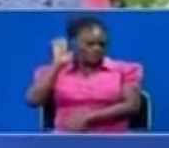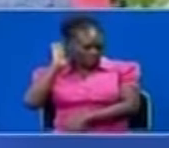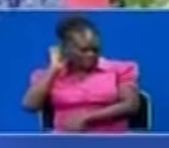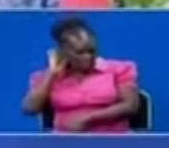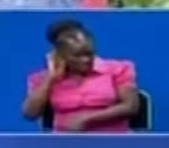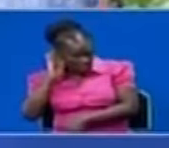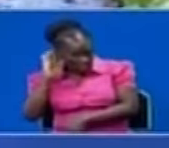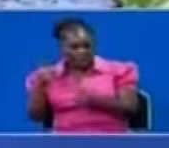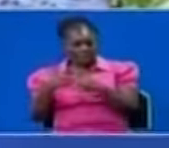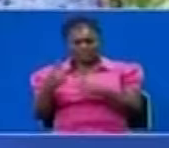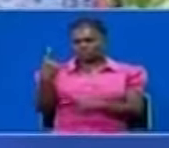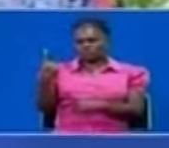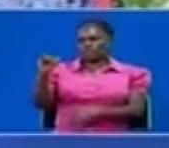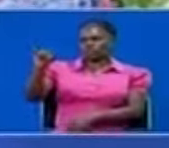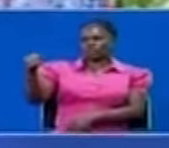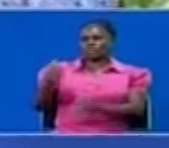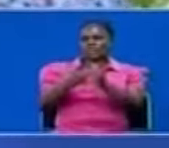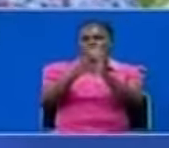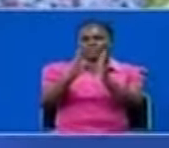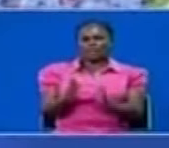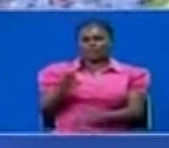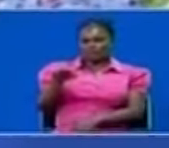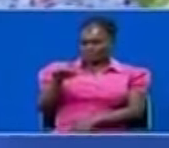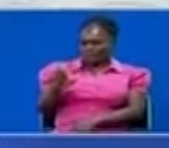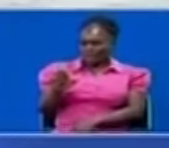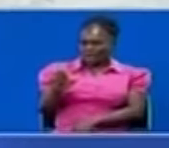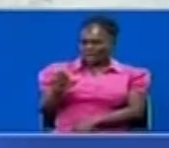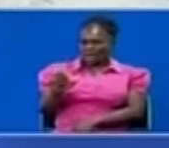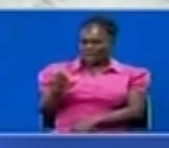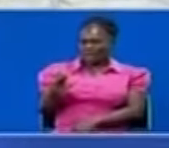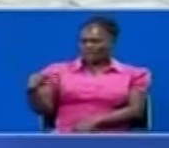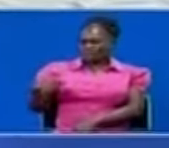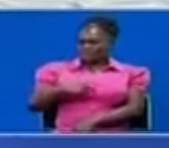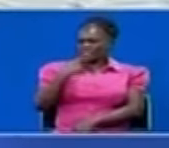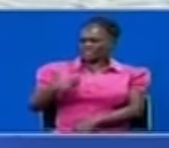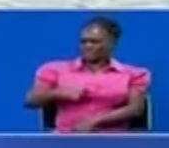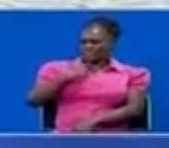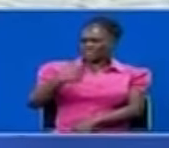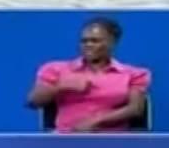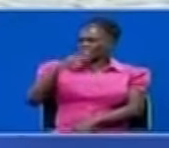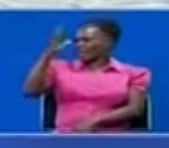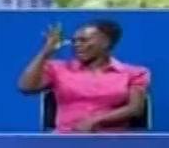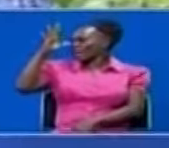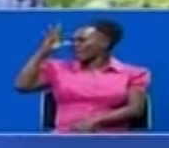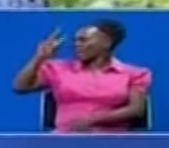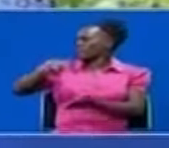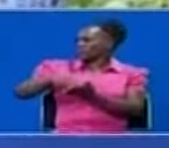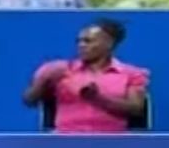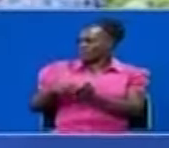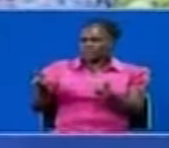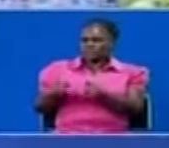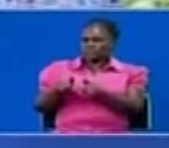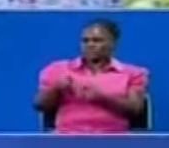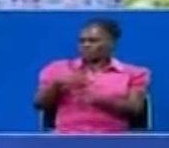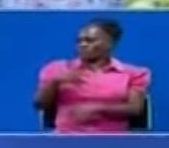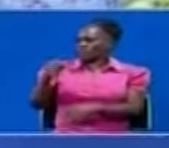them. However, there is one Jubilee leader who has been frequenting Baringo several times and lying to people about development projects. He has also been